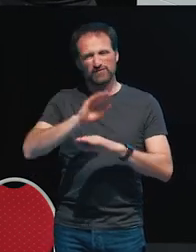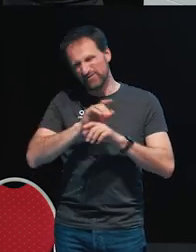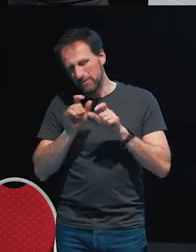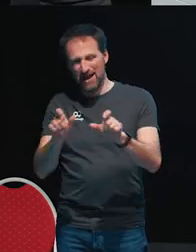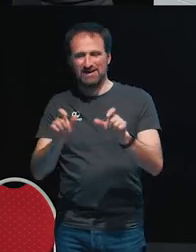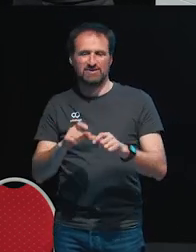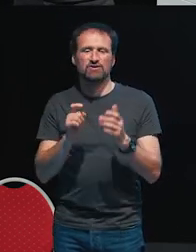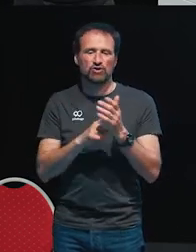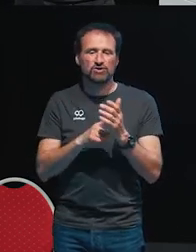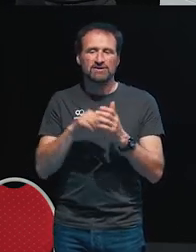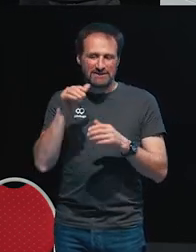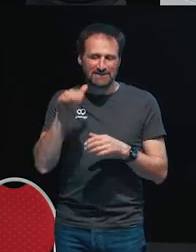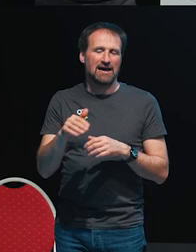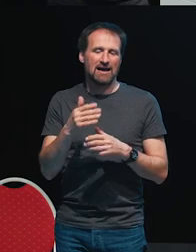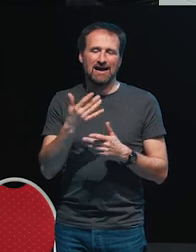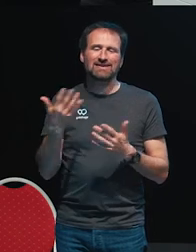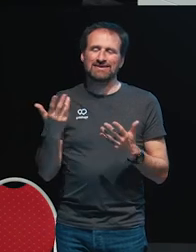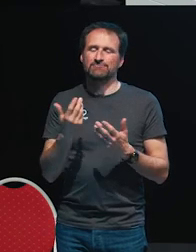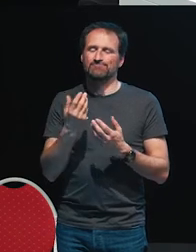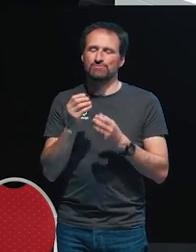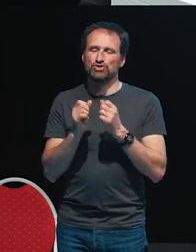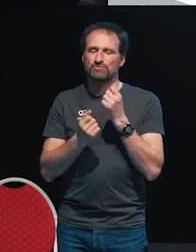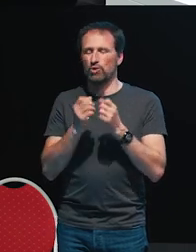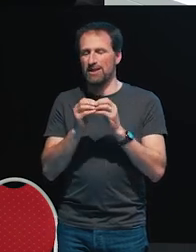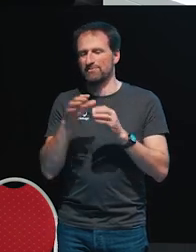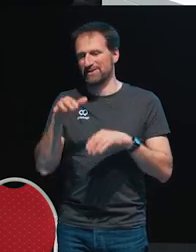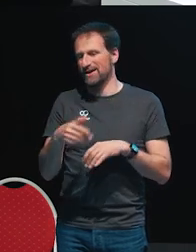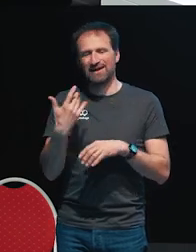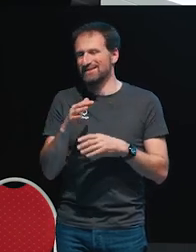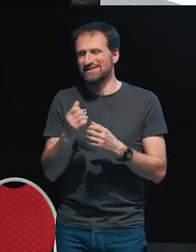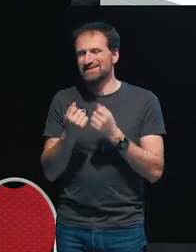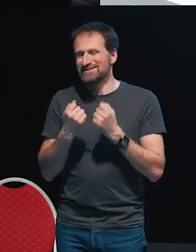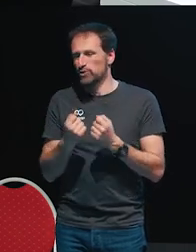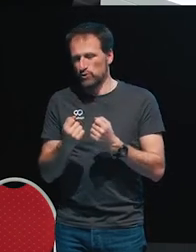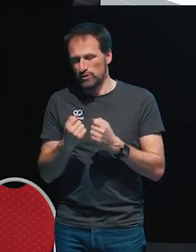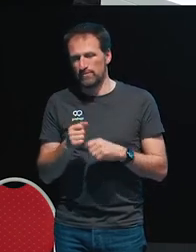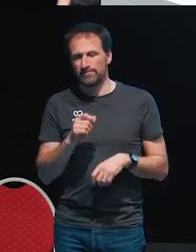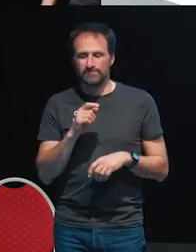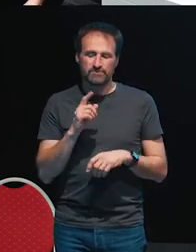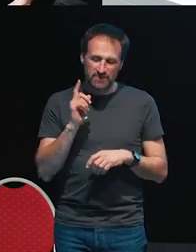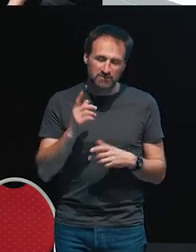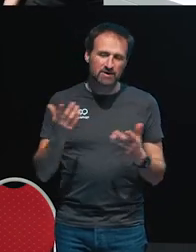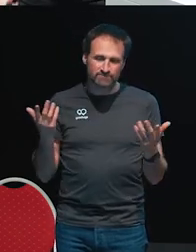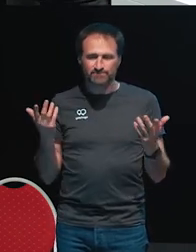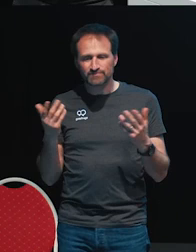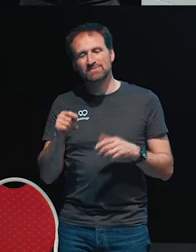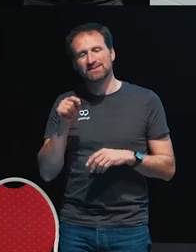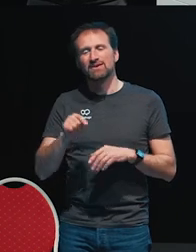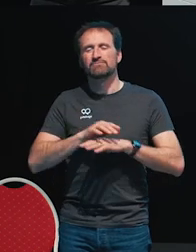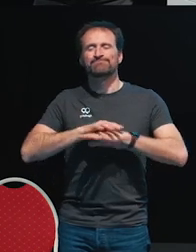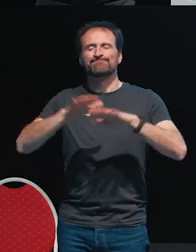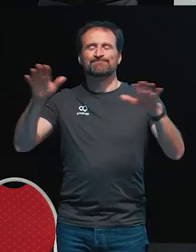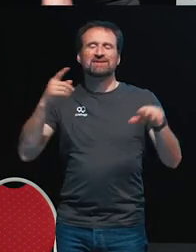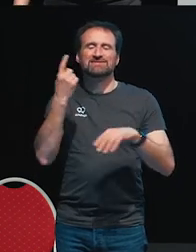issues with the flow, that it's not the most secure flow, but it is the easiest flow to use with single-page applications. So they recommend you